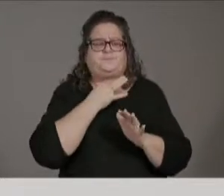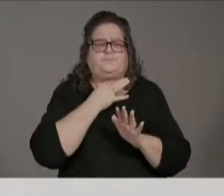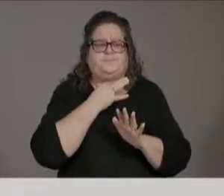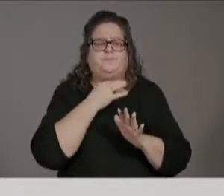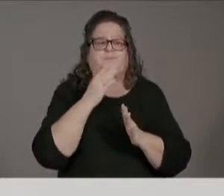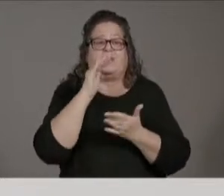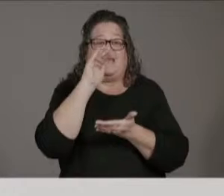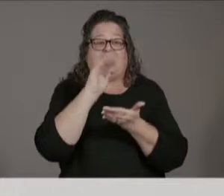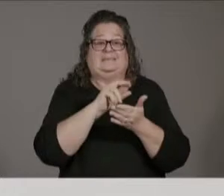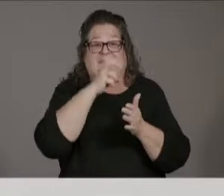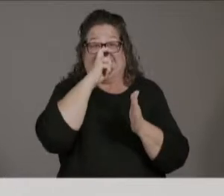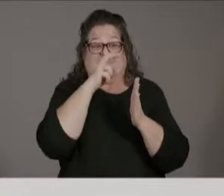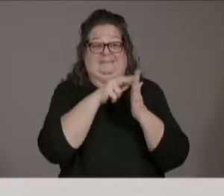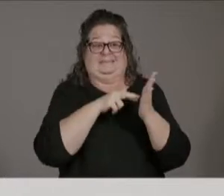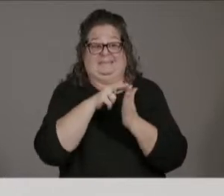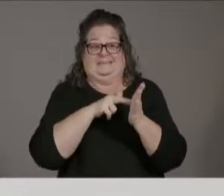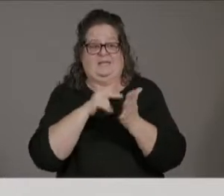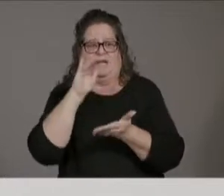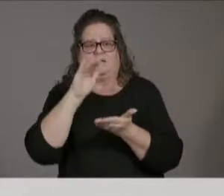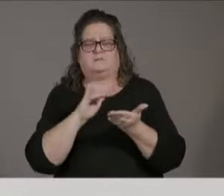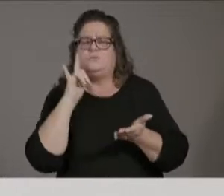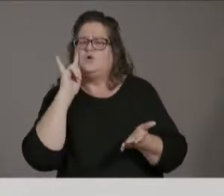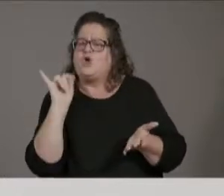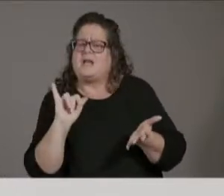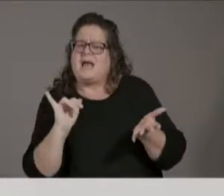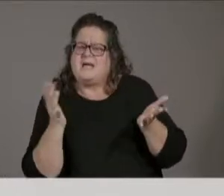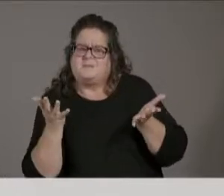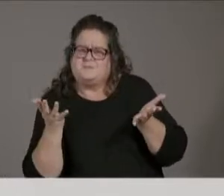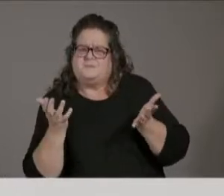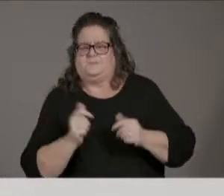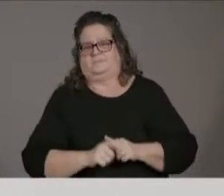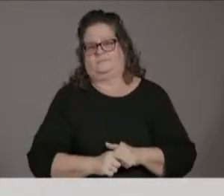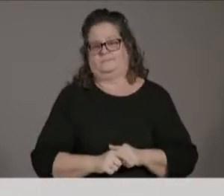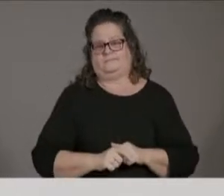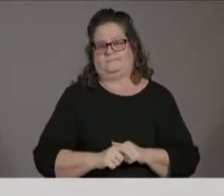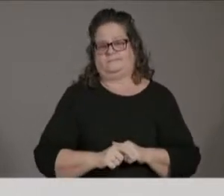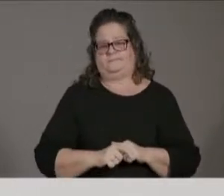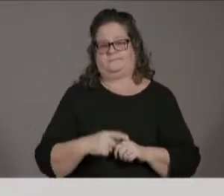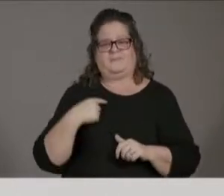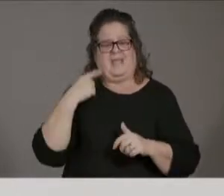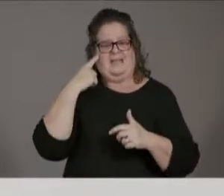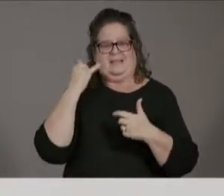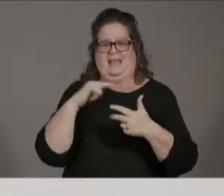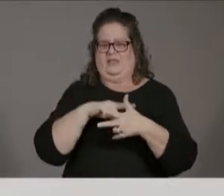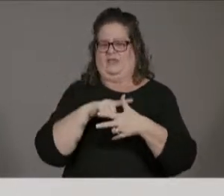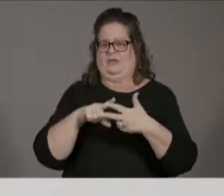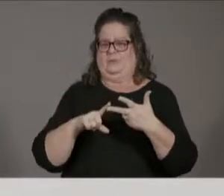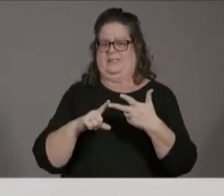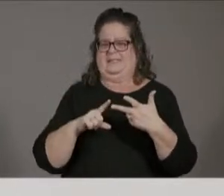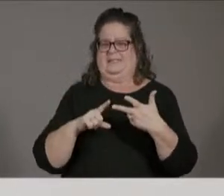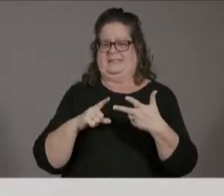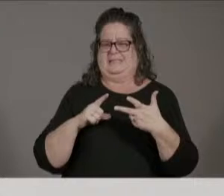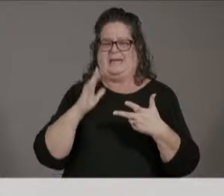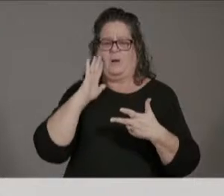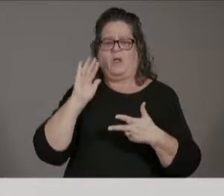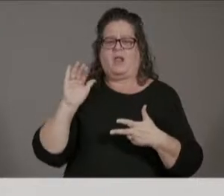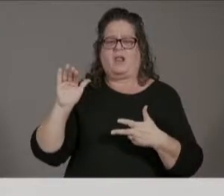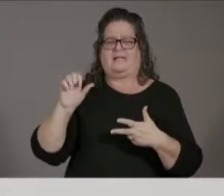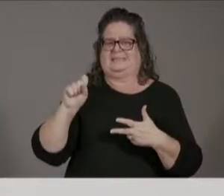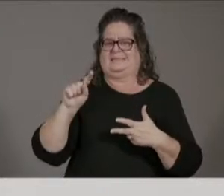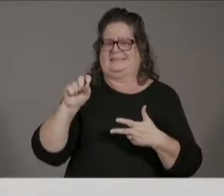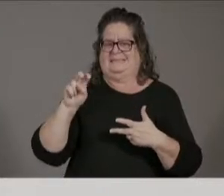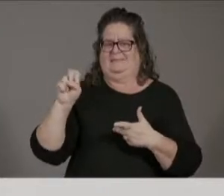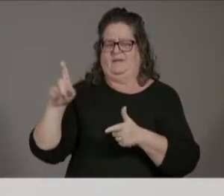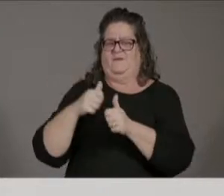Yeah, so I think there were 3, and I can get Steve to follow up with you, but I think it was 3 if you looked